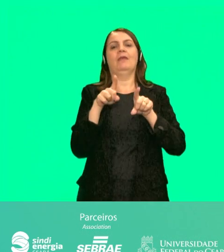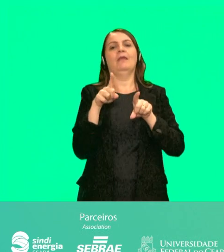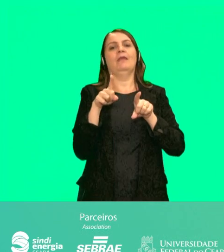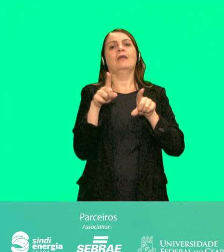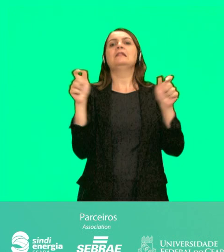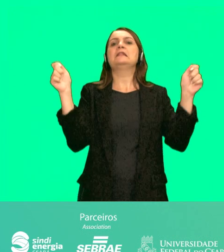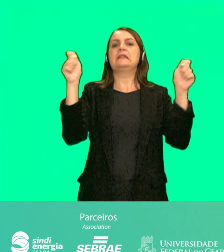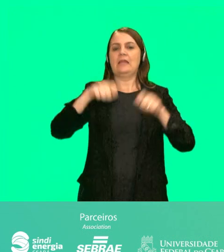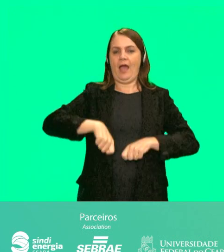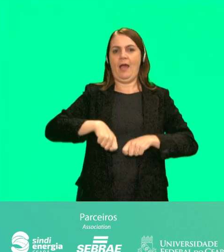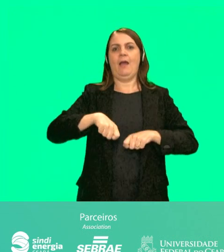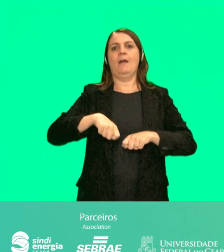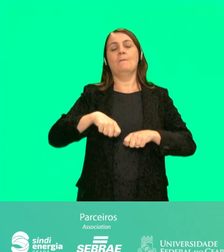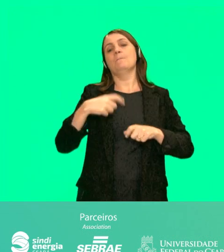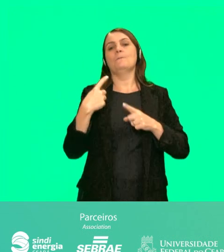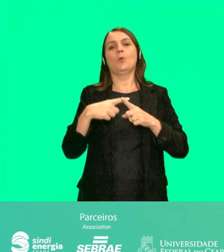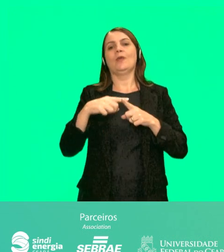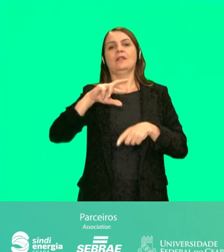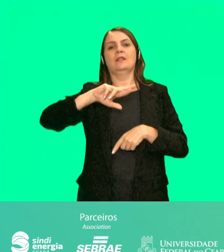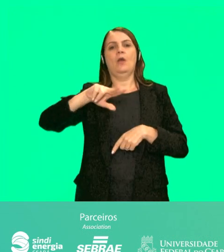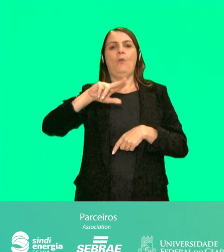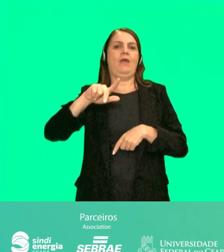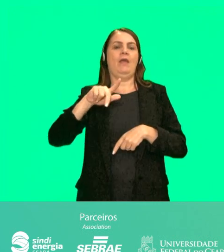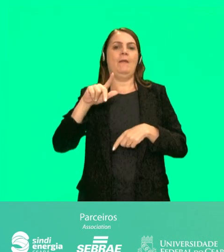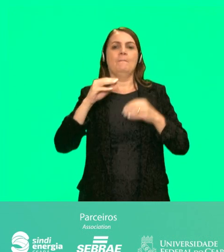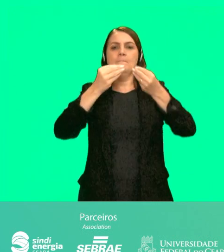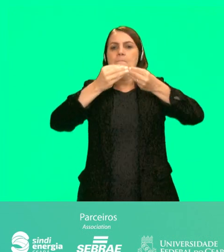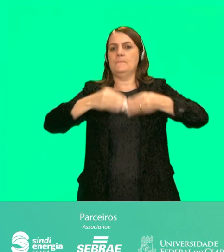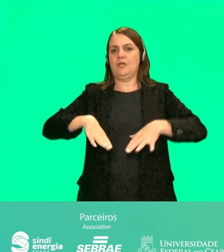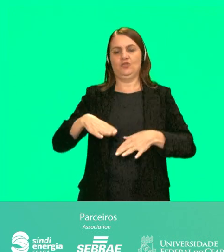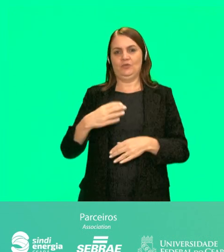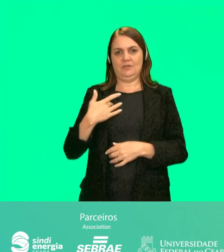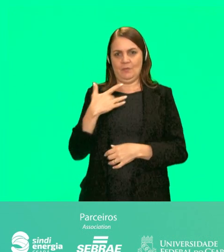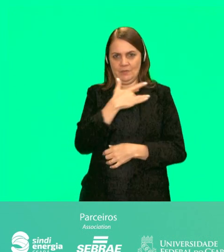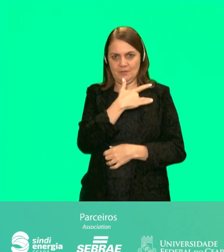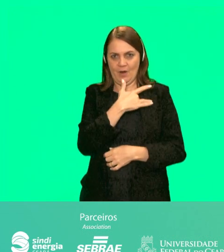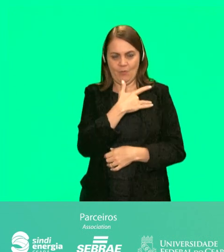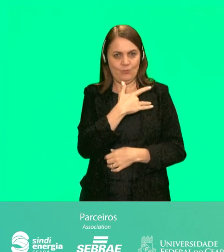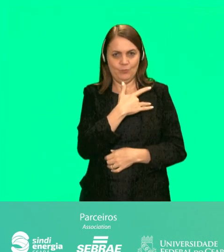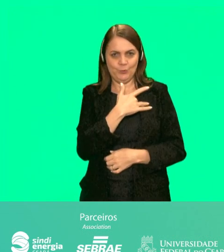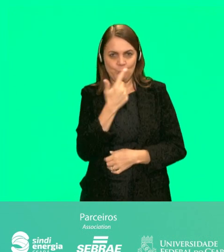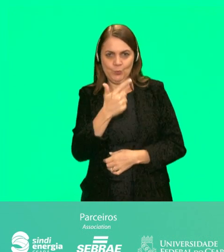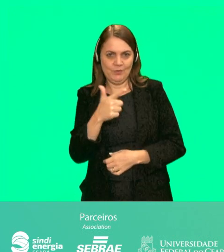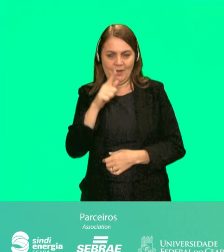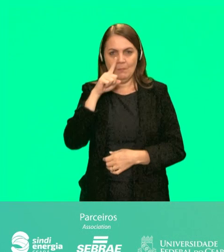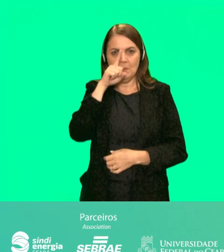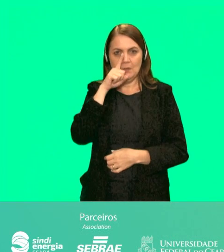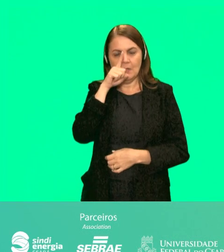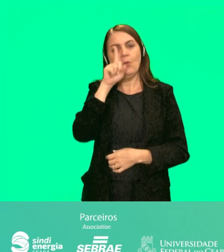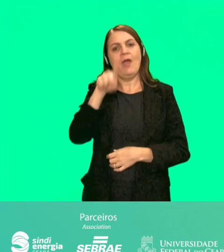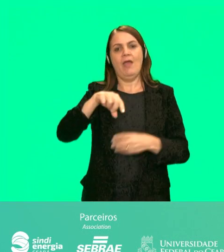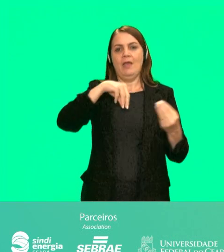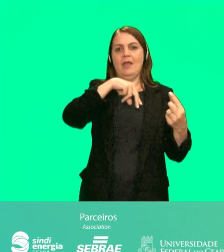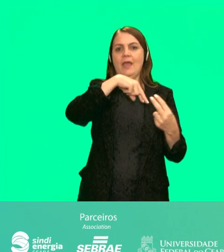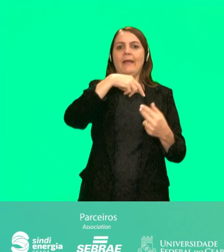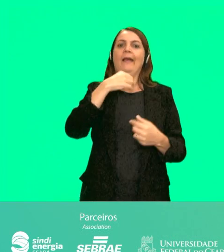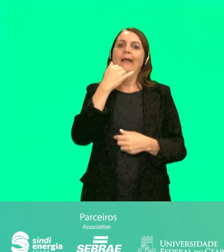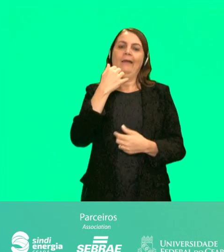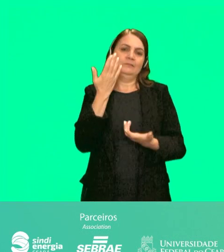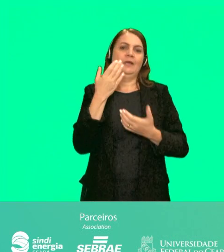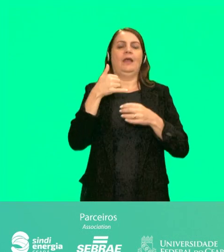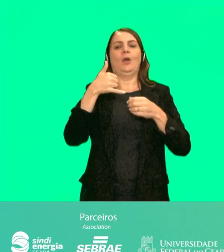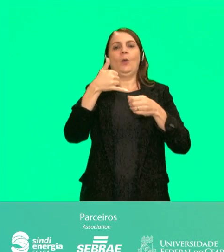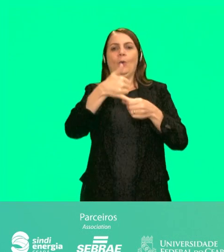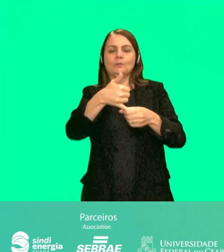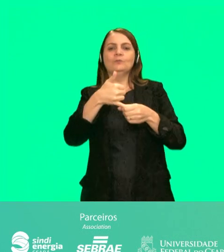toxic, ele é um it's combustível que não renewable. é tóxico, We can transport ele é easily um these combustível Brazilian renovável, a gente consegue fuel, and transportar then we facilmente esse introduce combustível